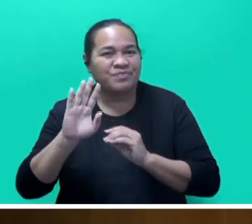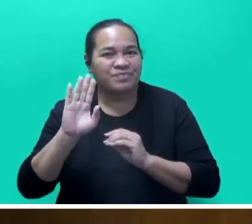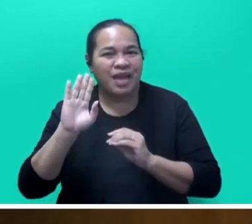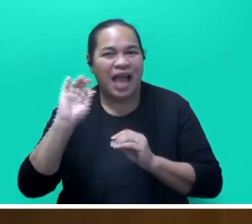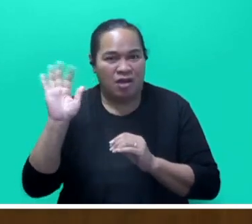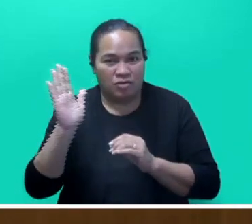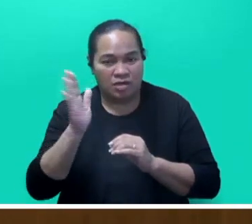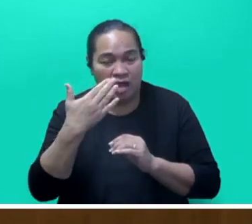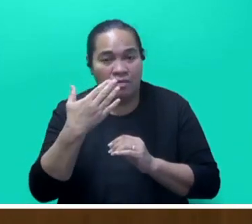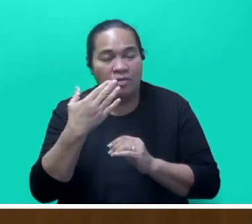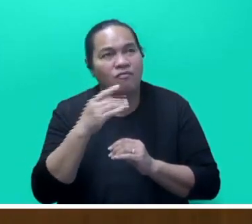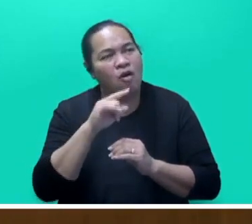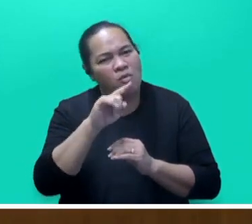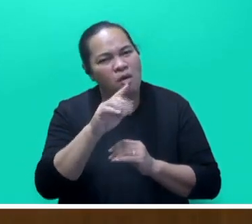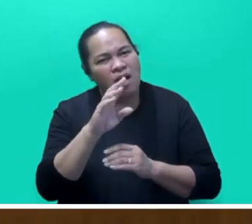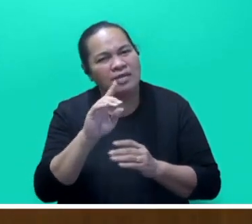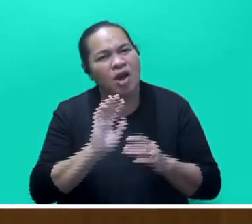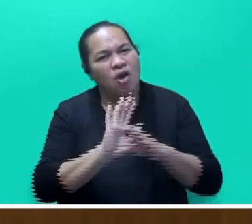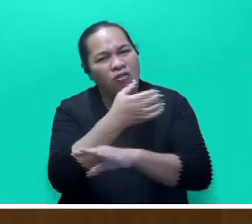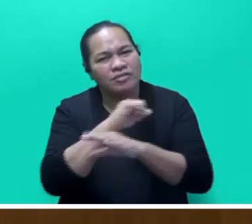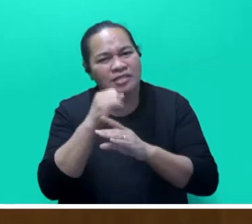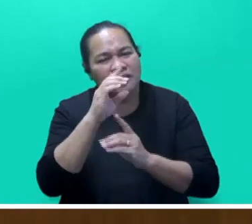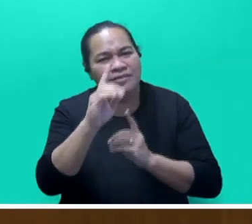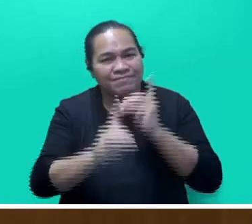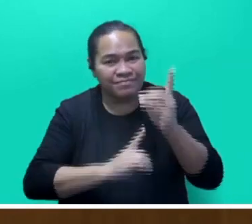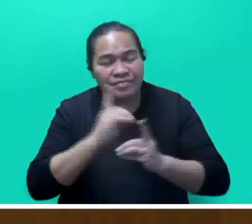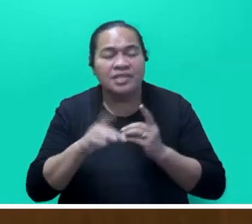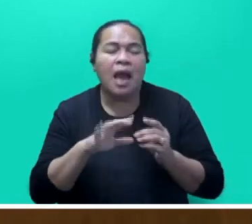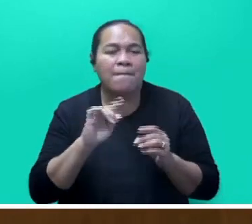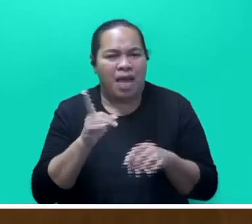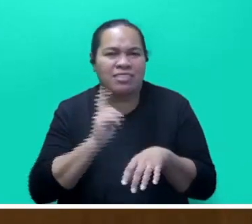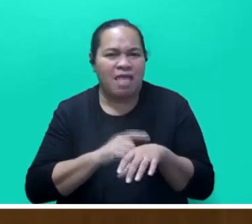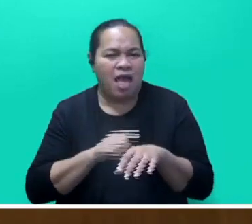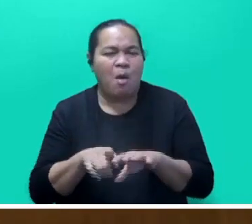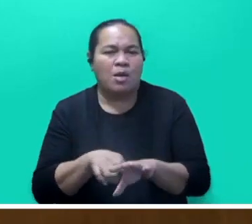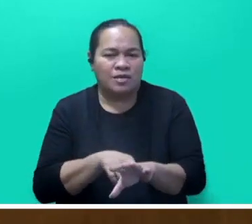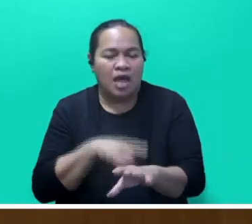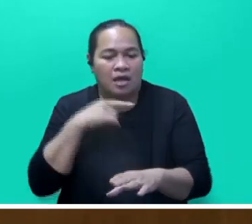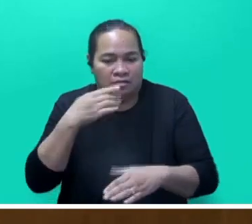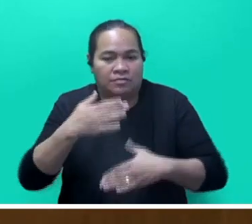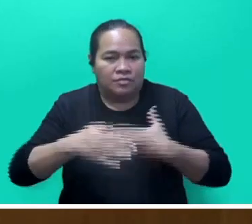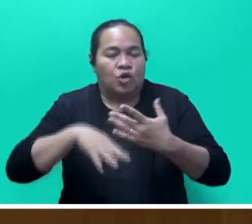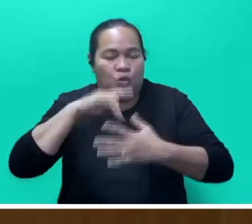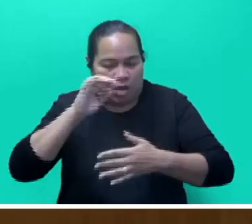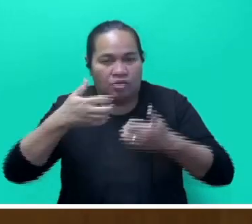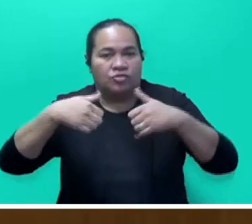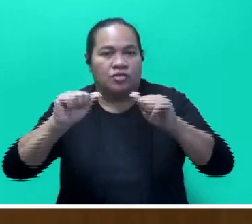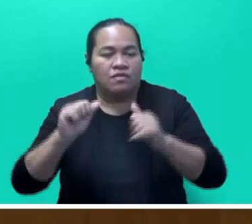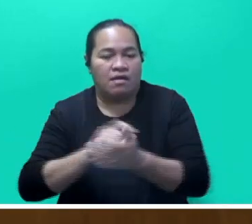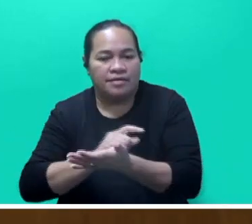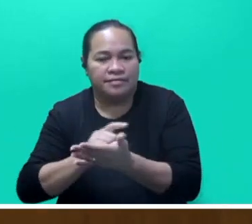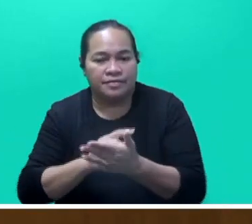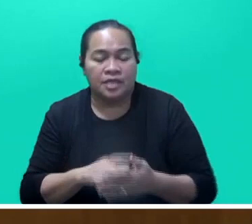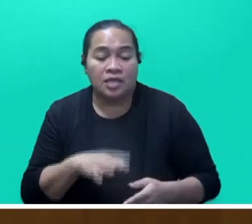to materialize. The honourable members of this House know that international conferences such as the